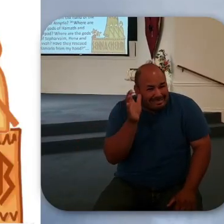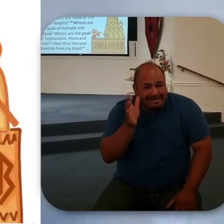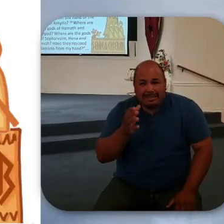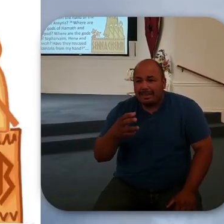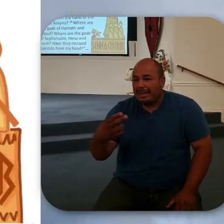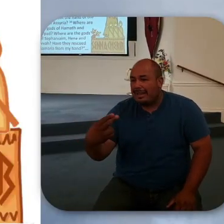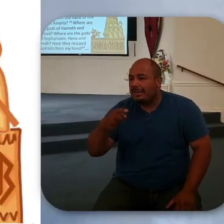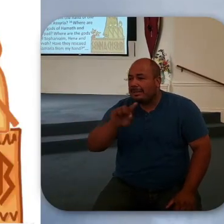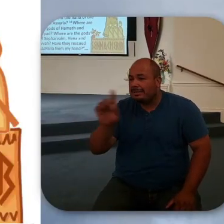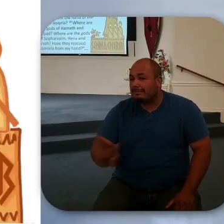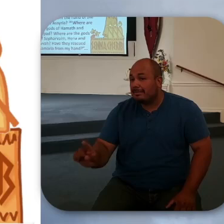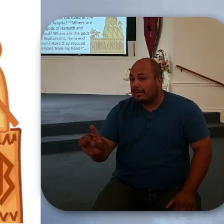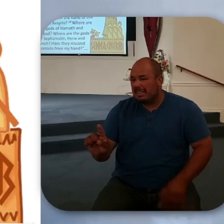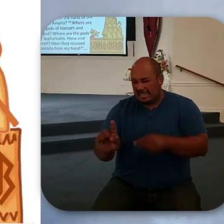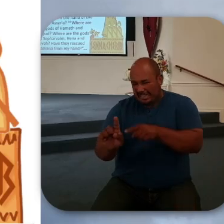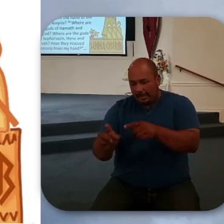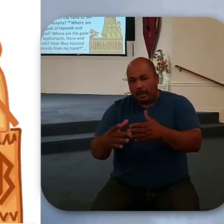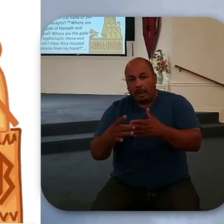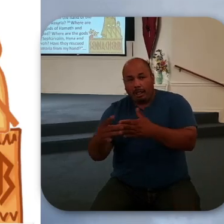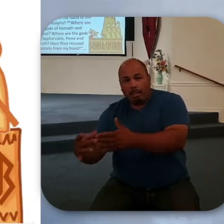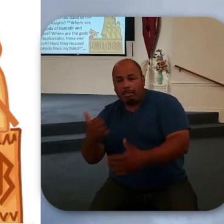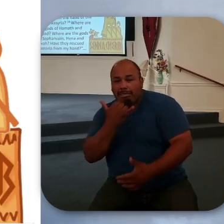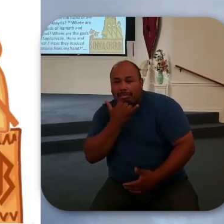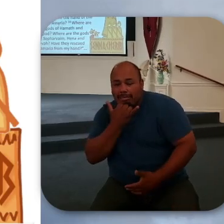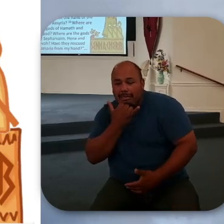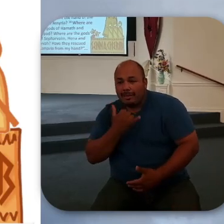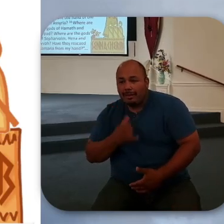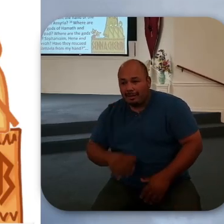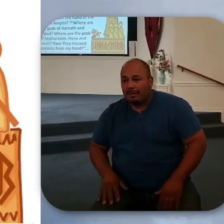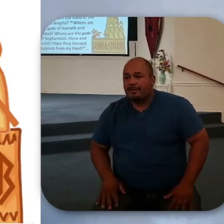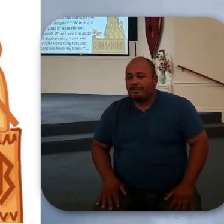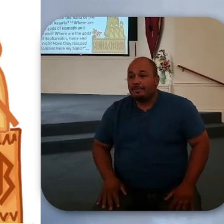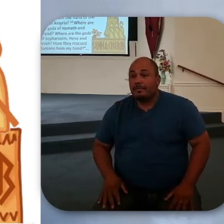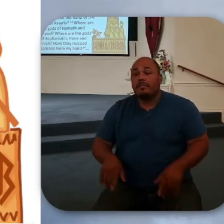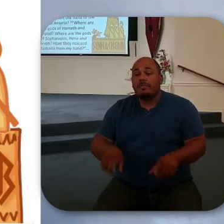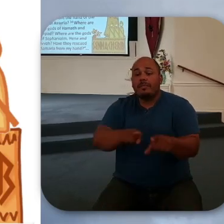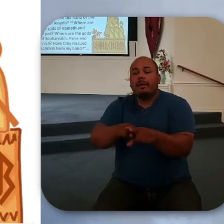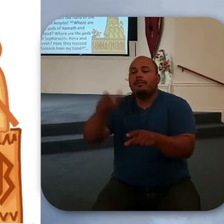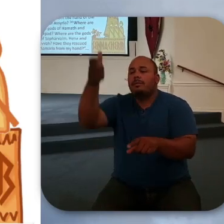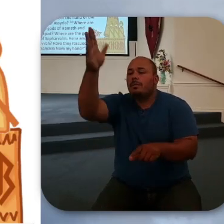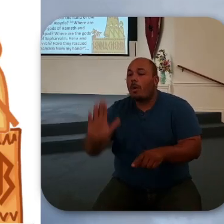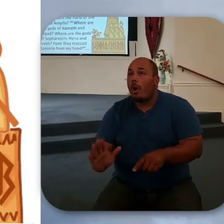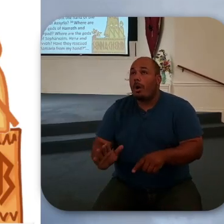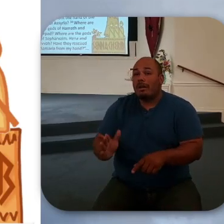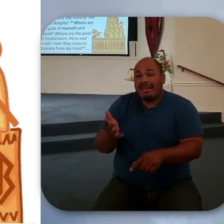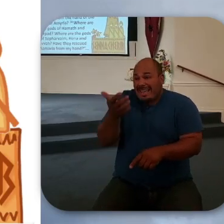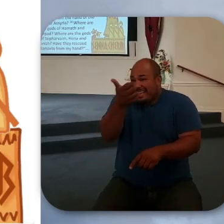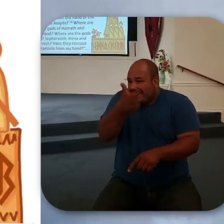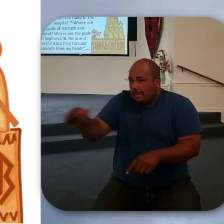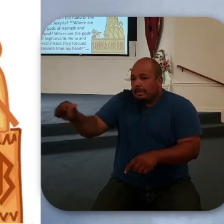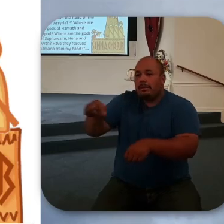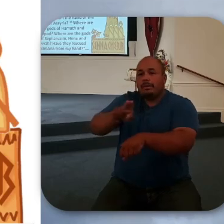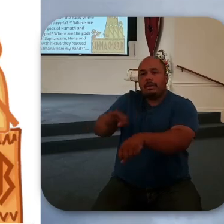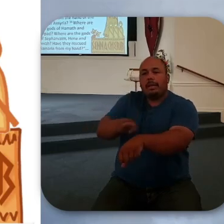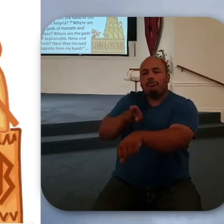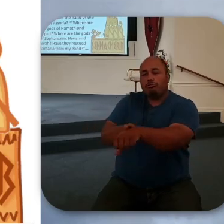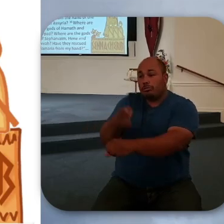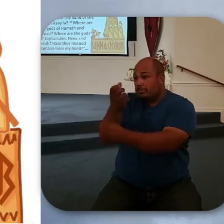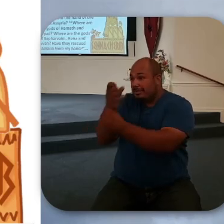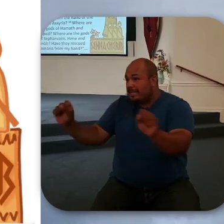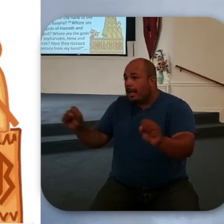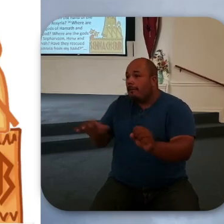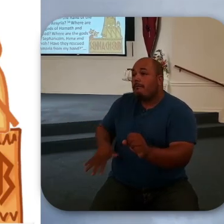he is misleading you when he says, the Lord will deliver us. Has the God of any nation ever delivered his land from the hand of the king